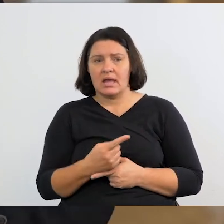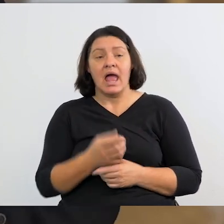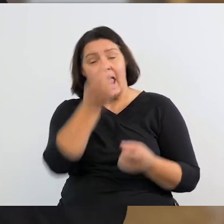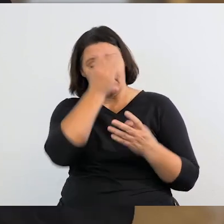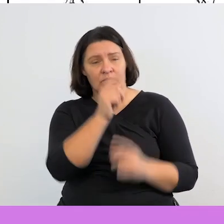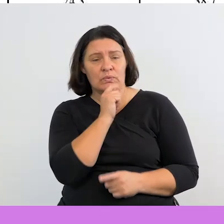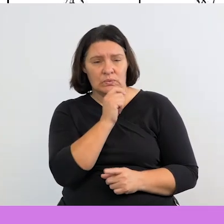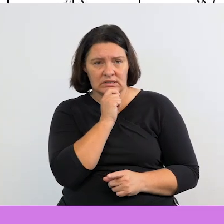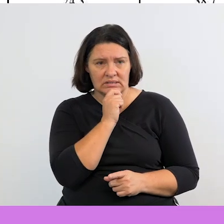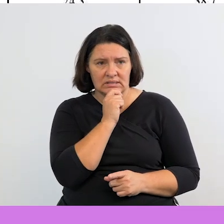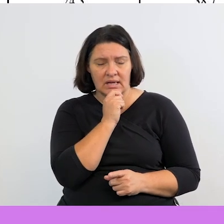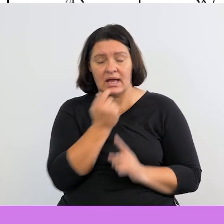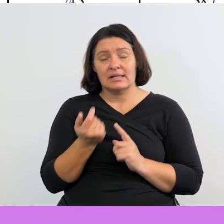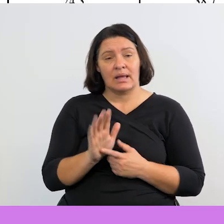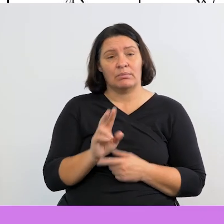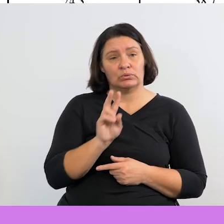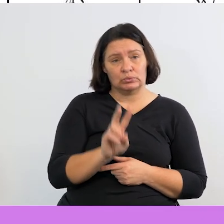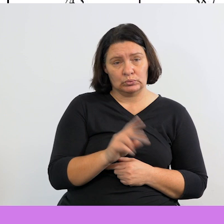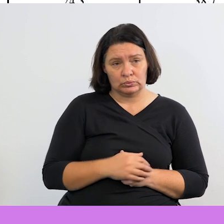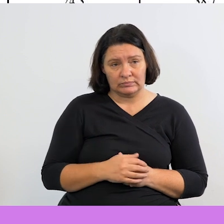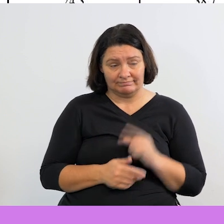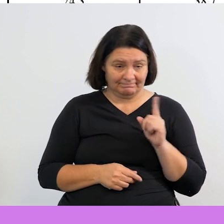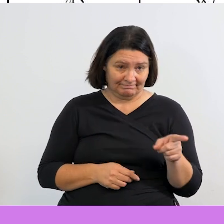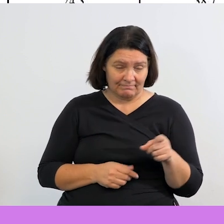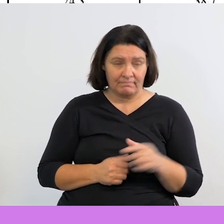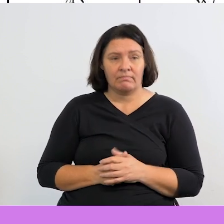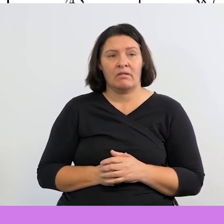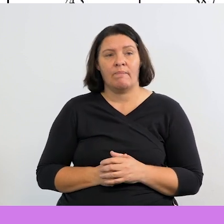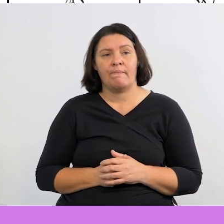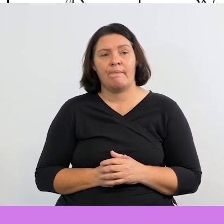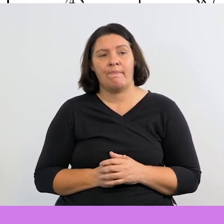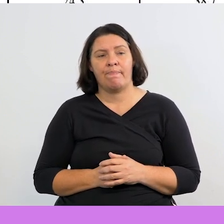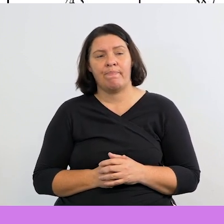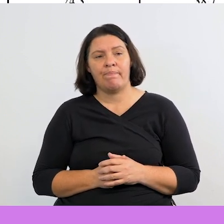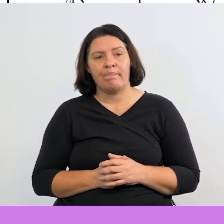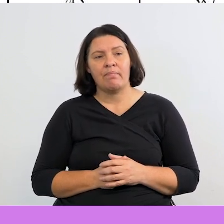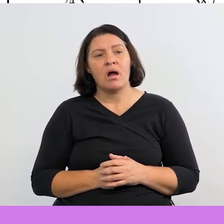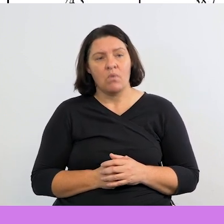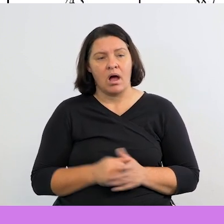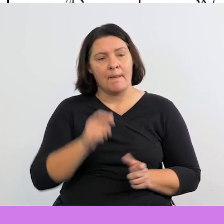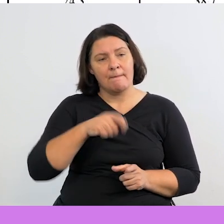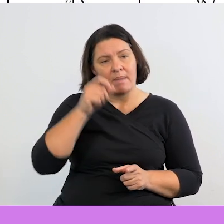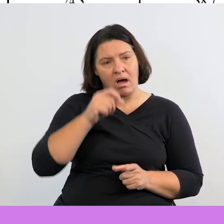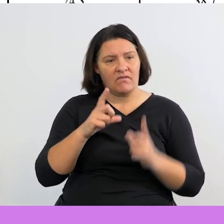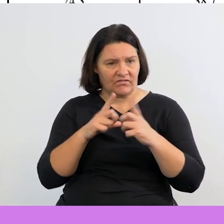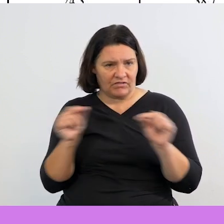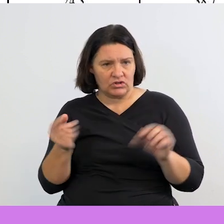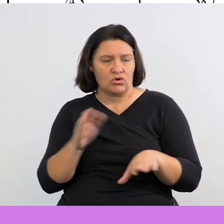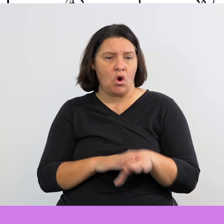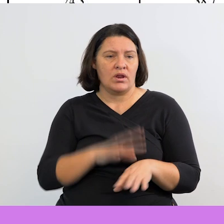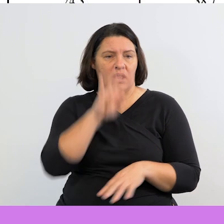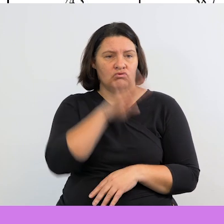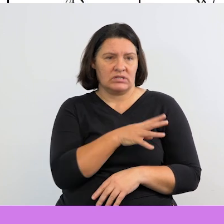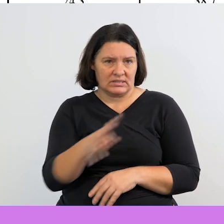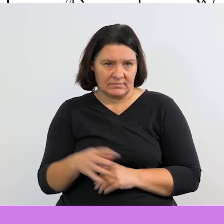are saying use the information in table 2, so the table here, table 2, to complete the bar graph on the